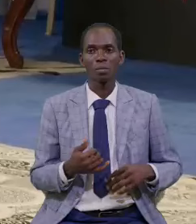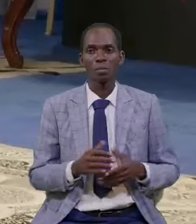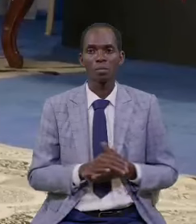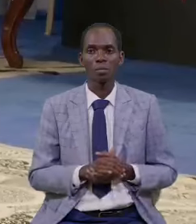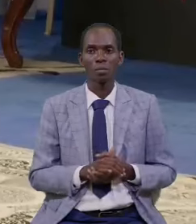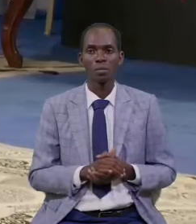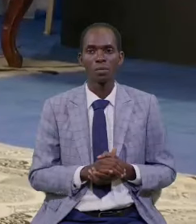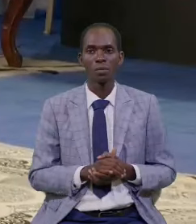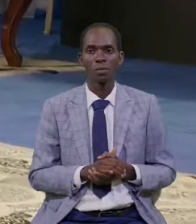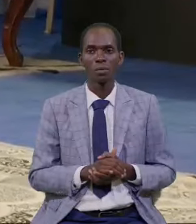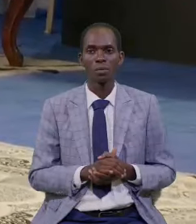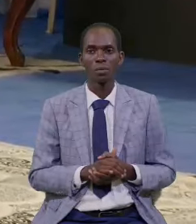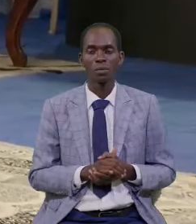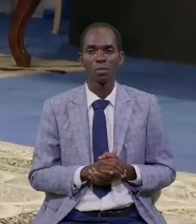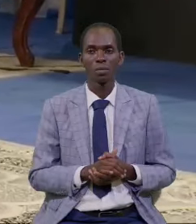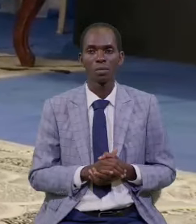and expect.